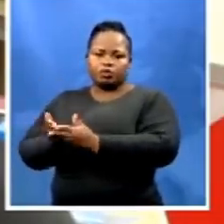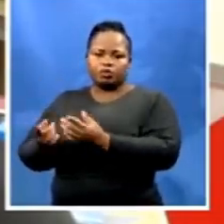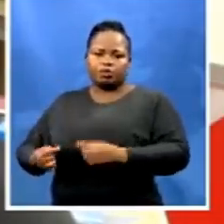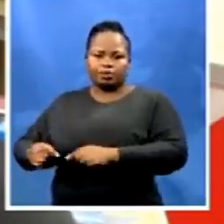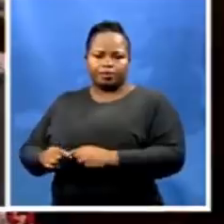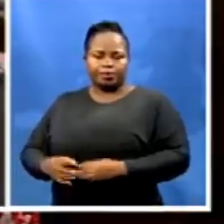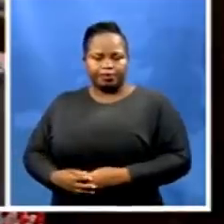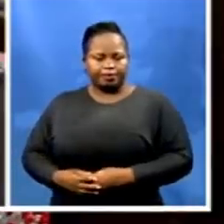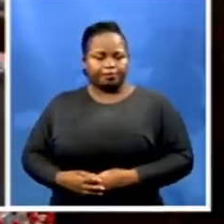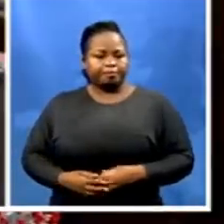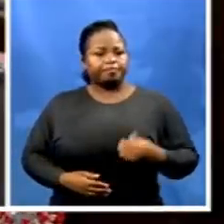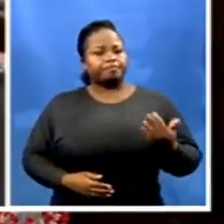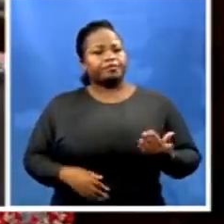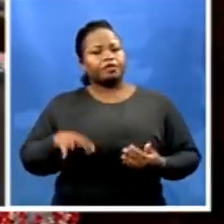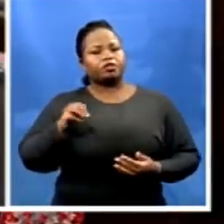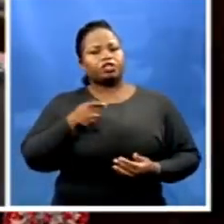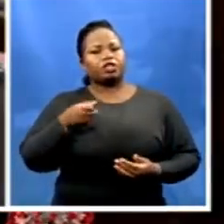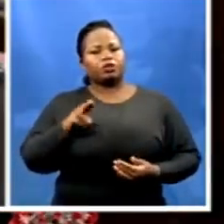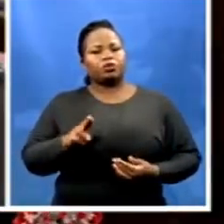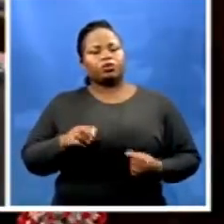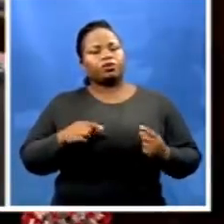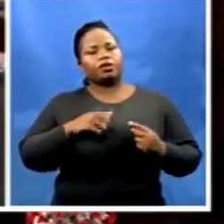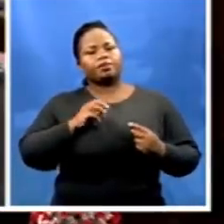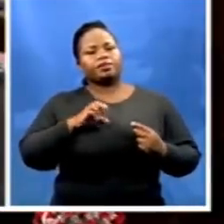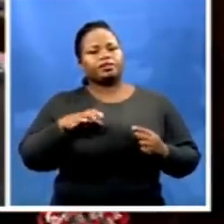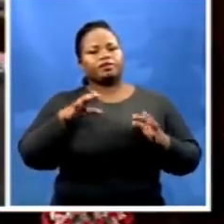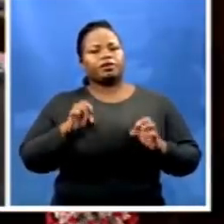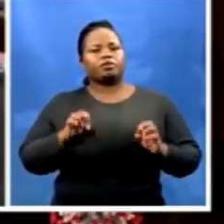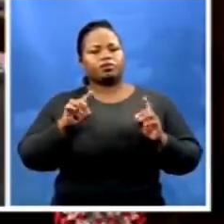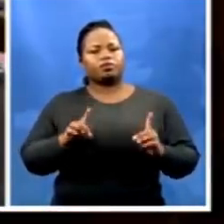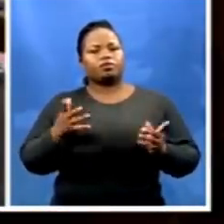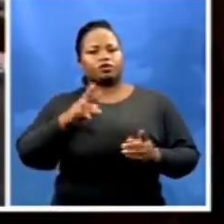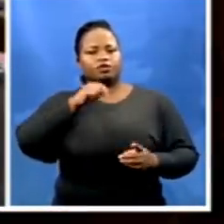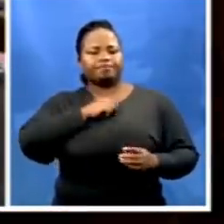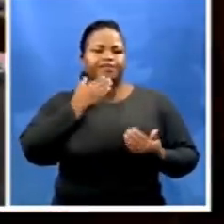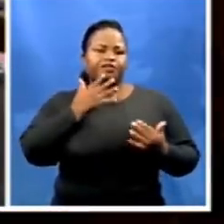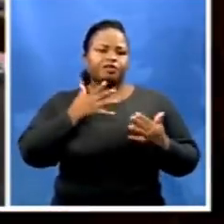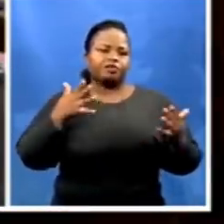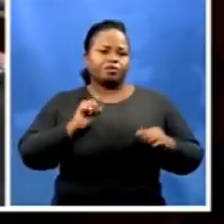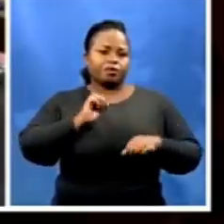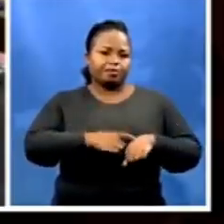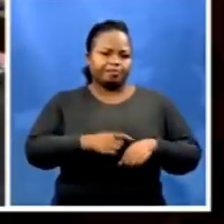for Education in KwaZulu-Natal, we thank you very much indeed for your time. Be well.